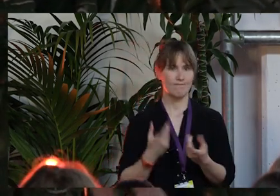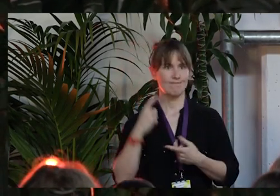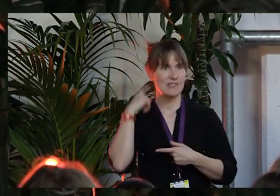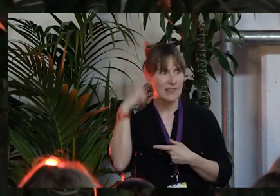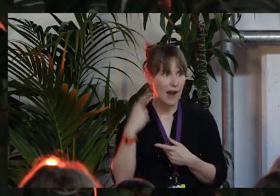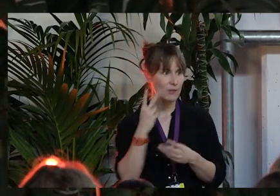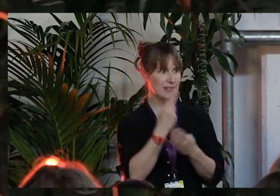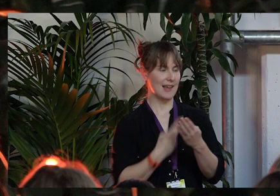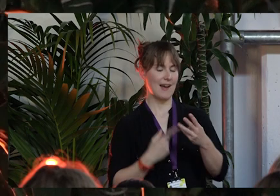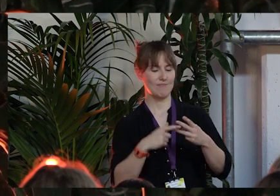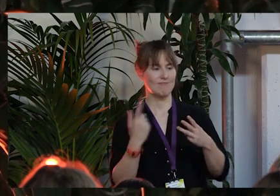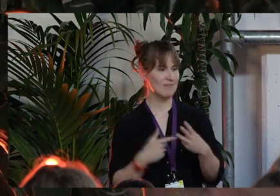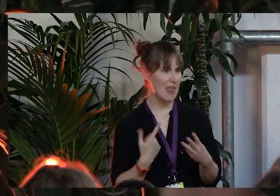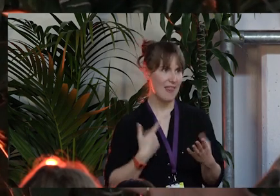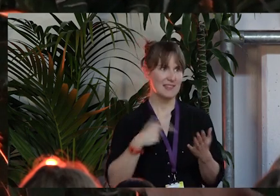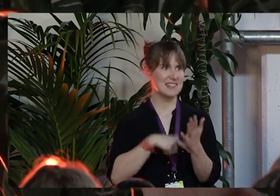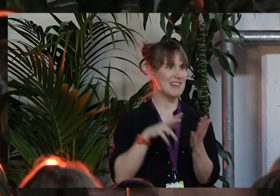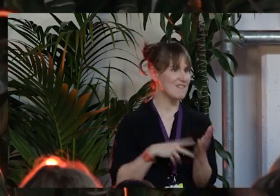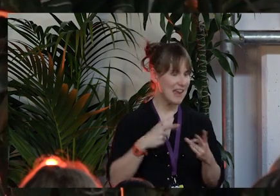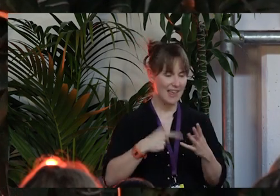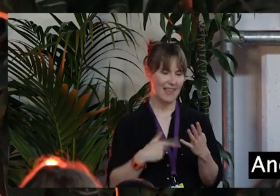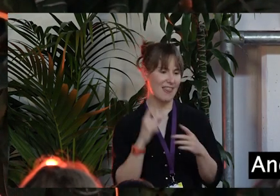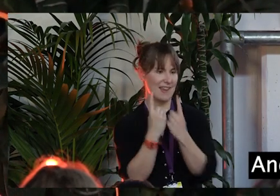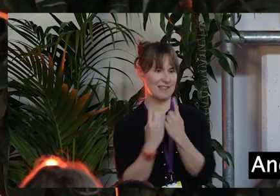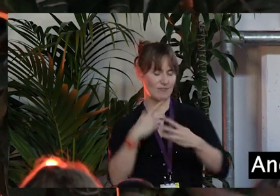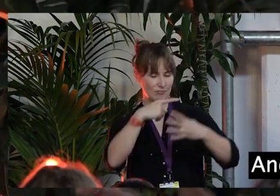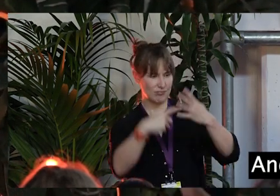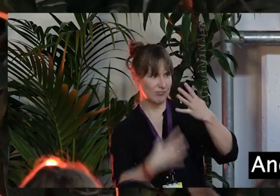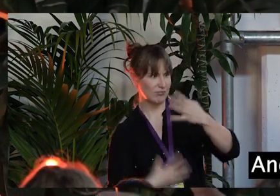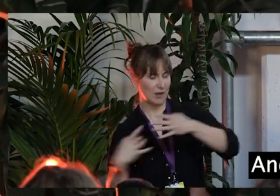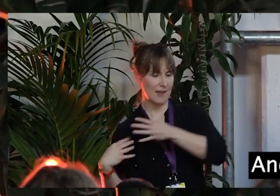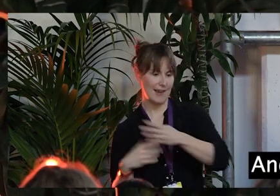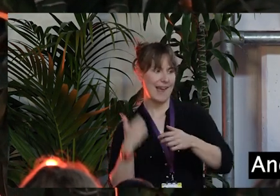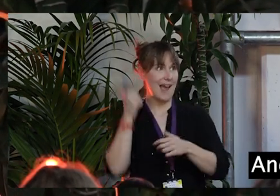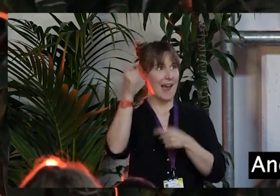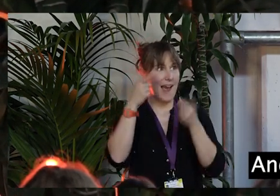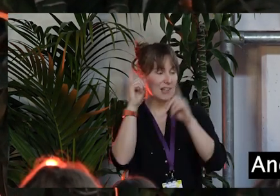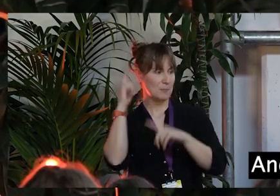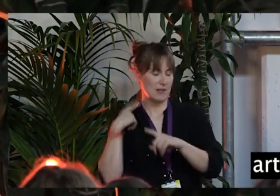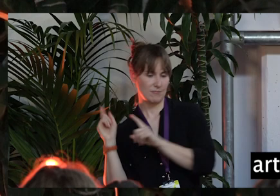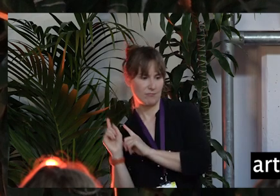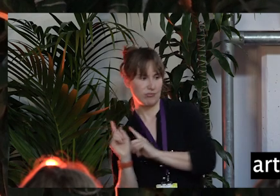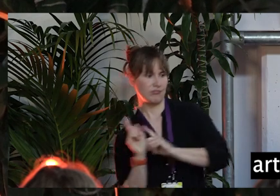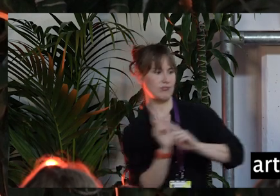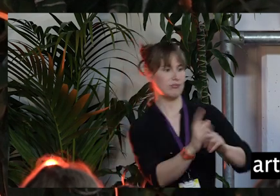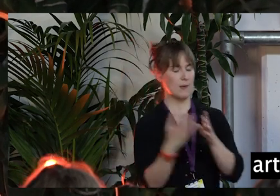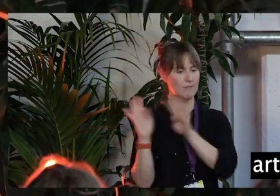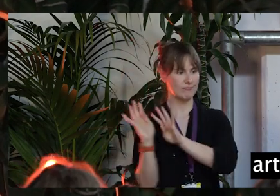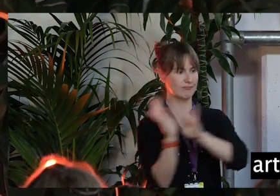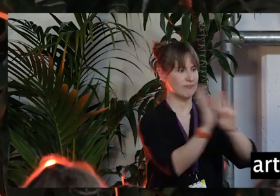theatre shows, tea, all of those aspects. And we brought in 205 freelance